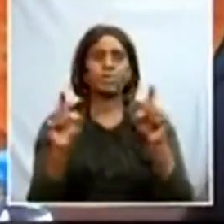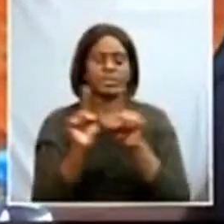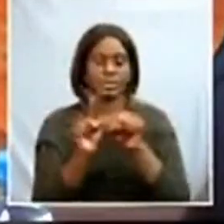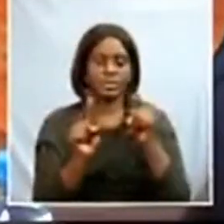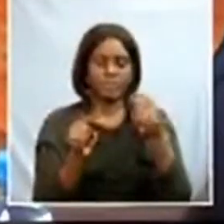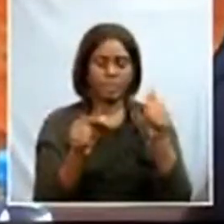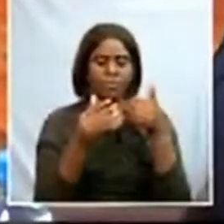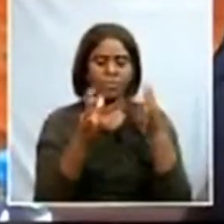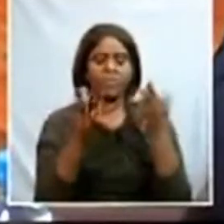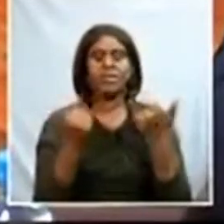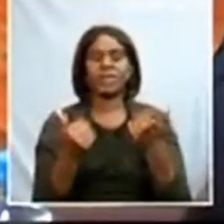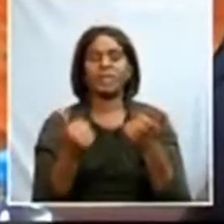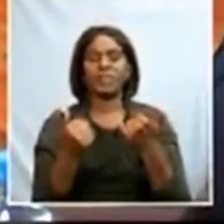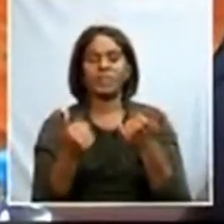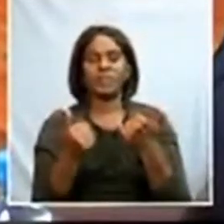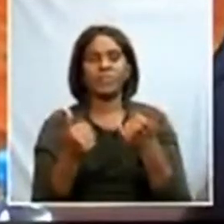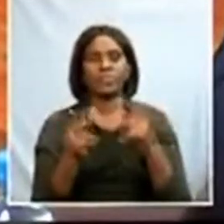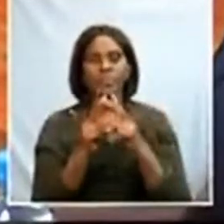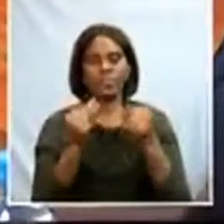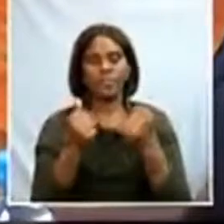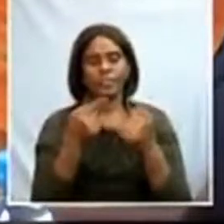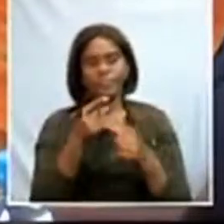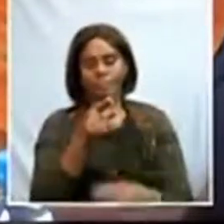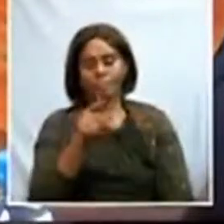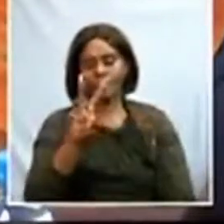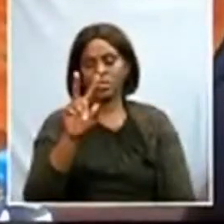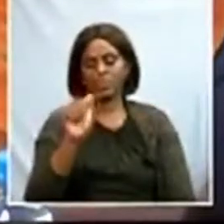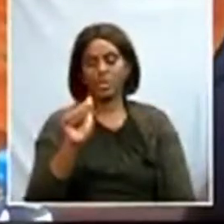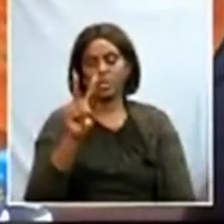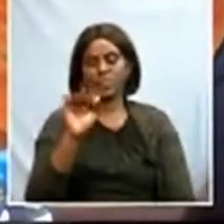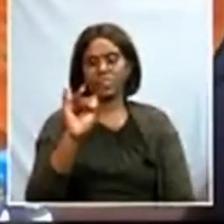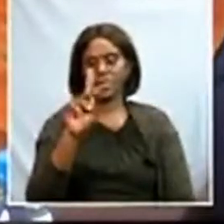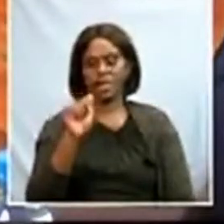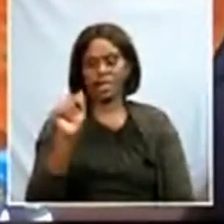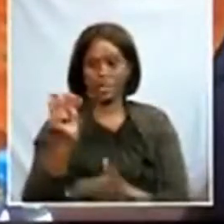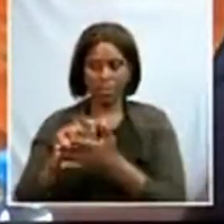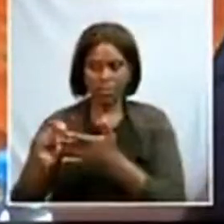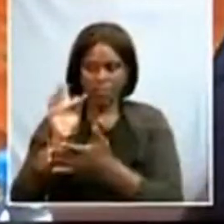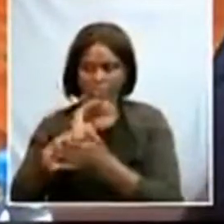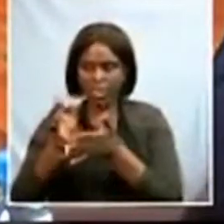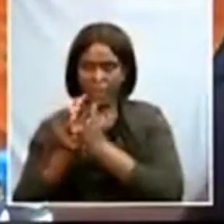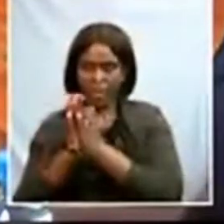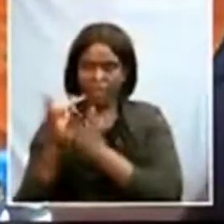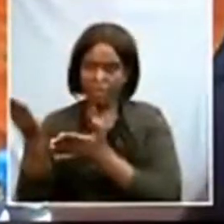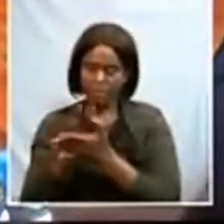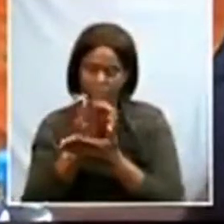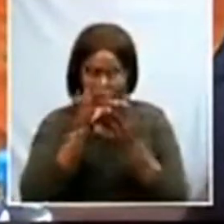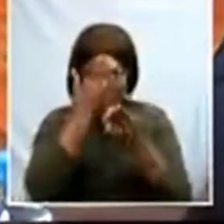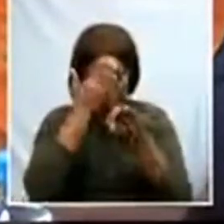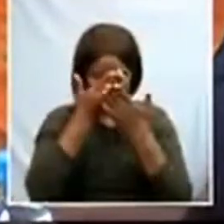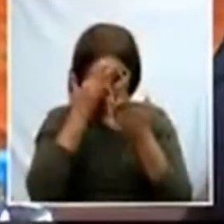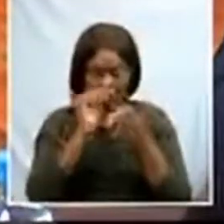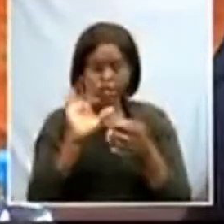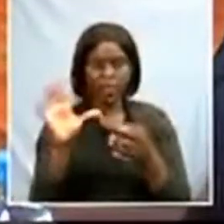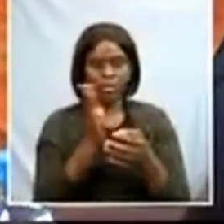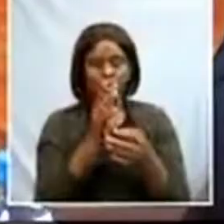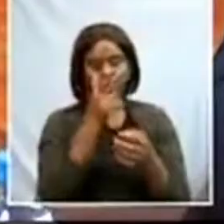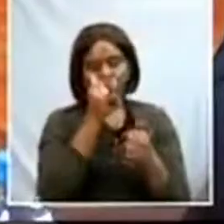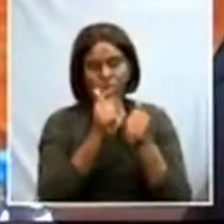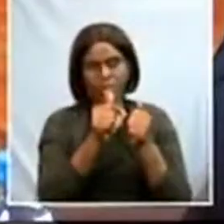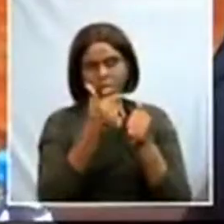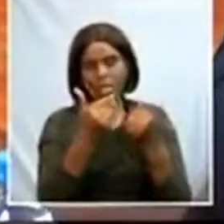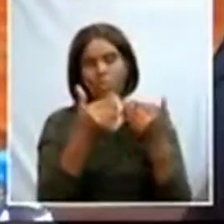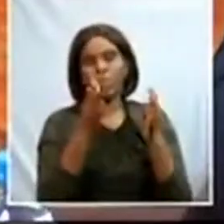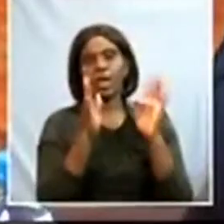they are open now. So now Vavika has written to the institution asking that the students can go back since they are